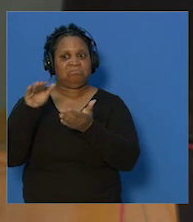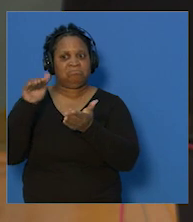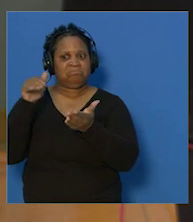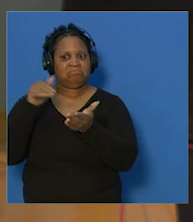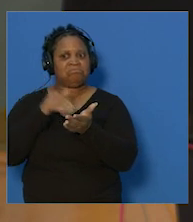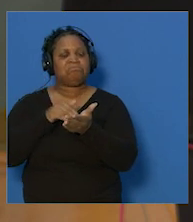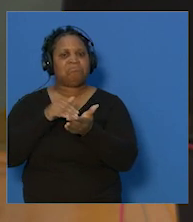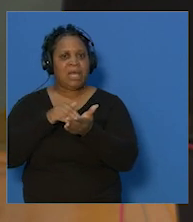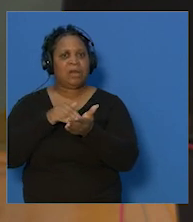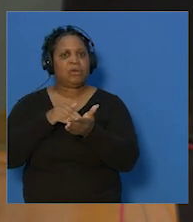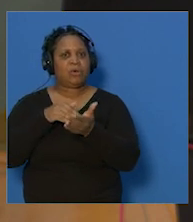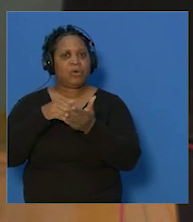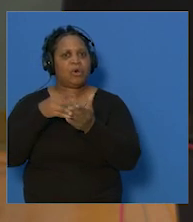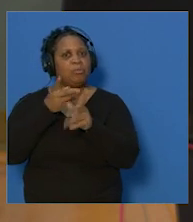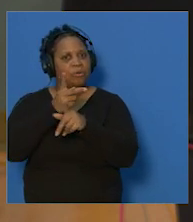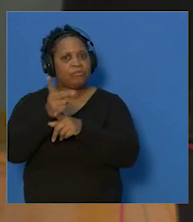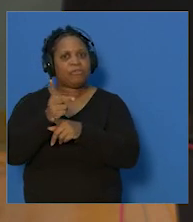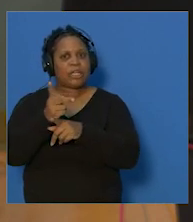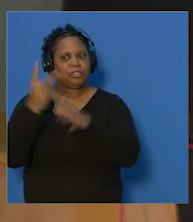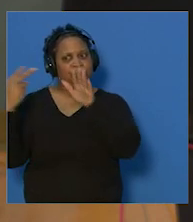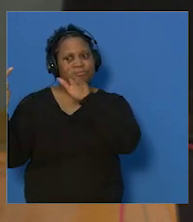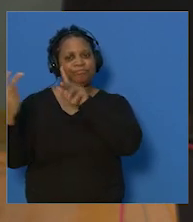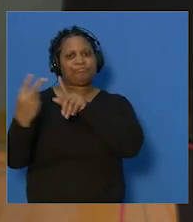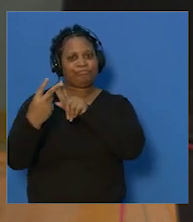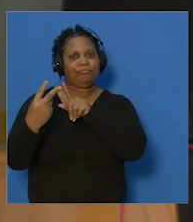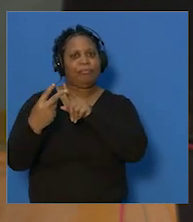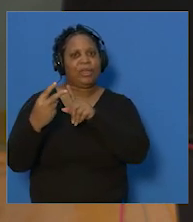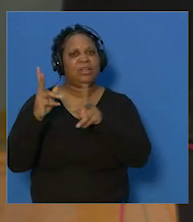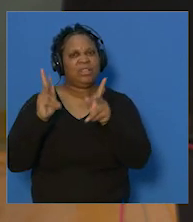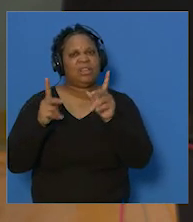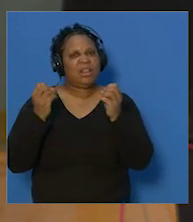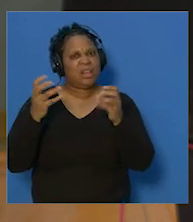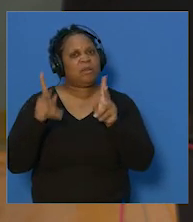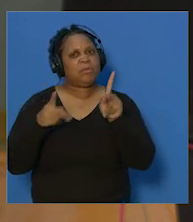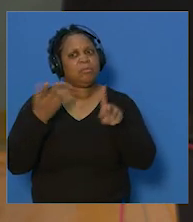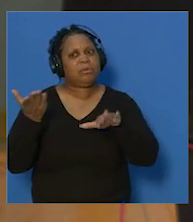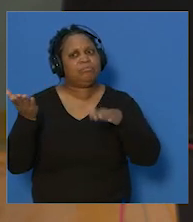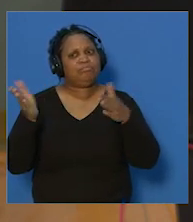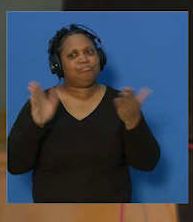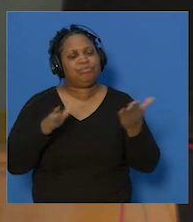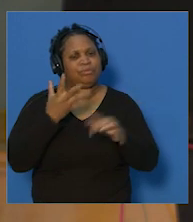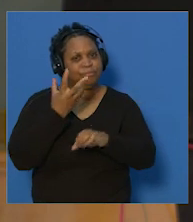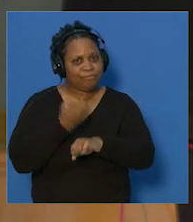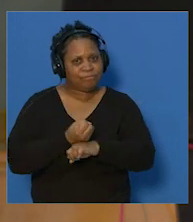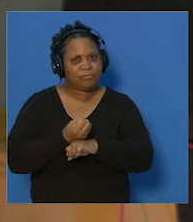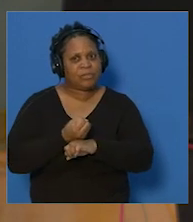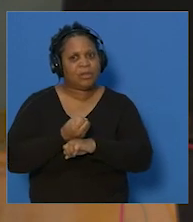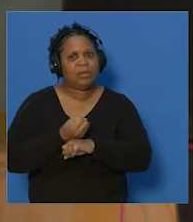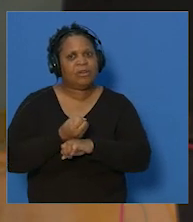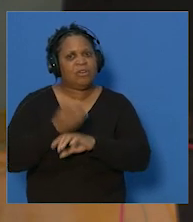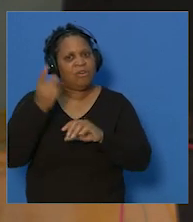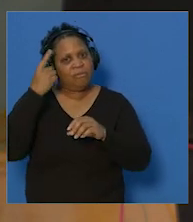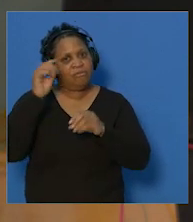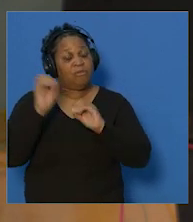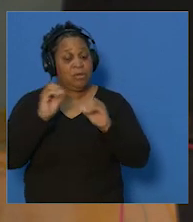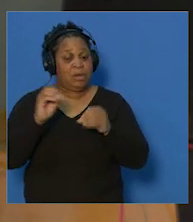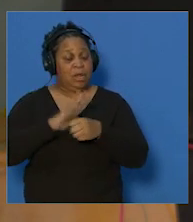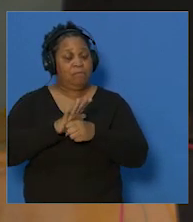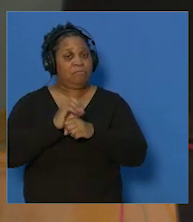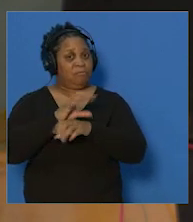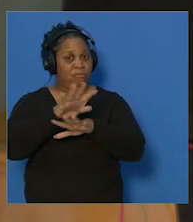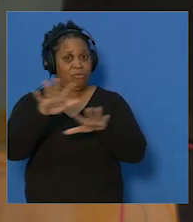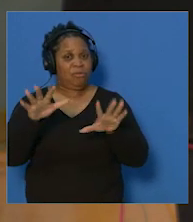view, there have been individuals who have potentially passed away during the shelter-in-place period for non-COVID-19 related